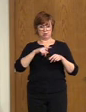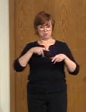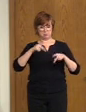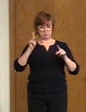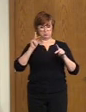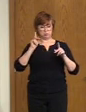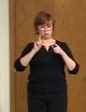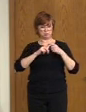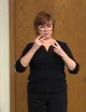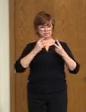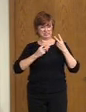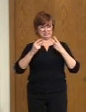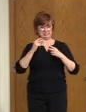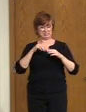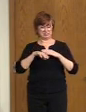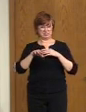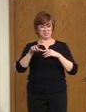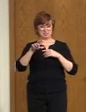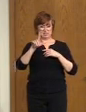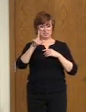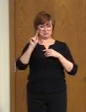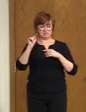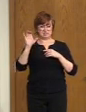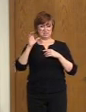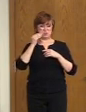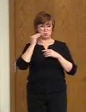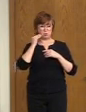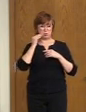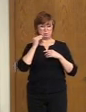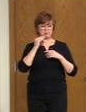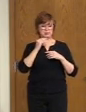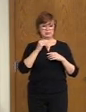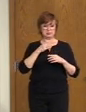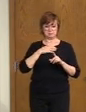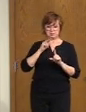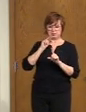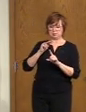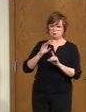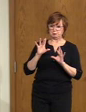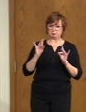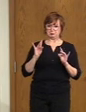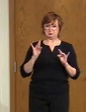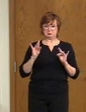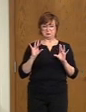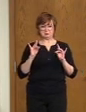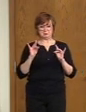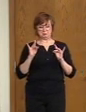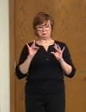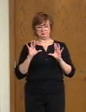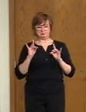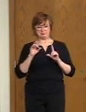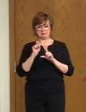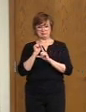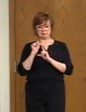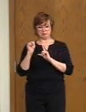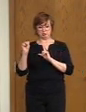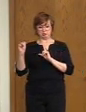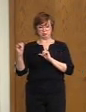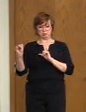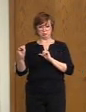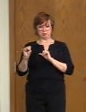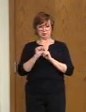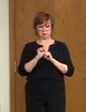in these long-term care facilities, given our numbers? Yeah, in my view, this is a very challenging situation. And what we have is we have high